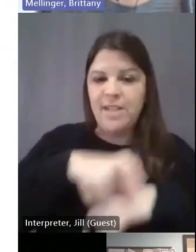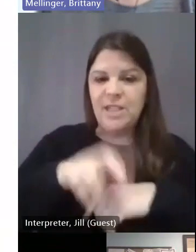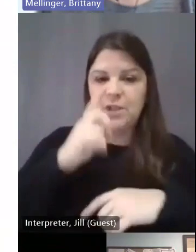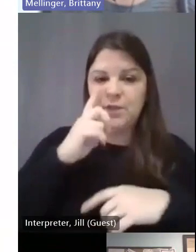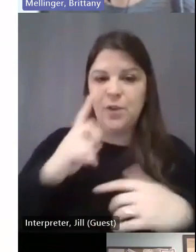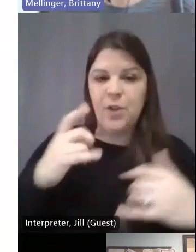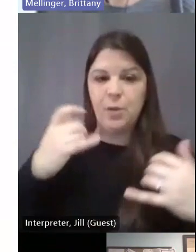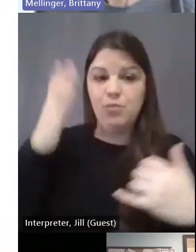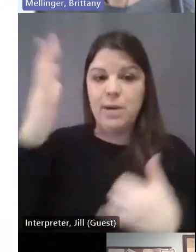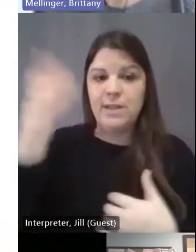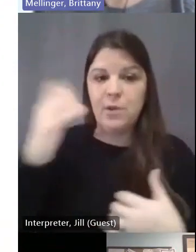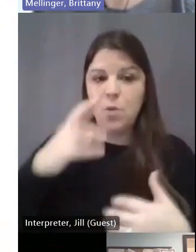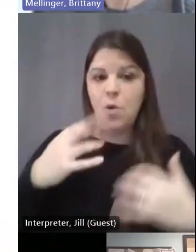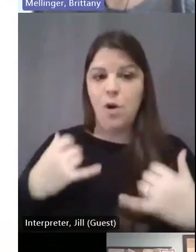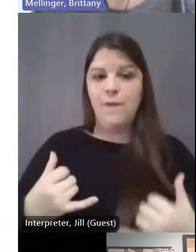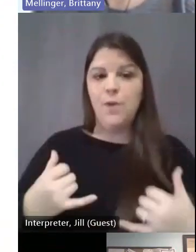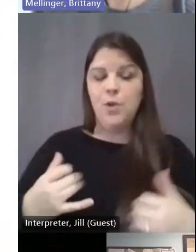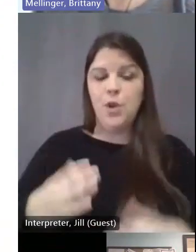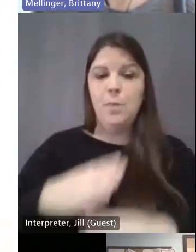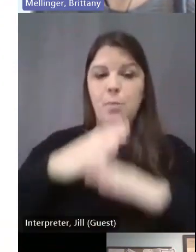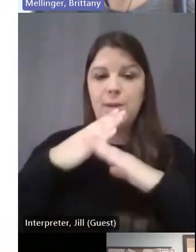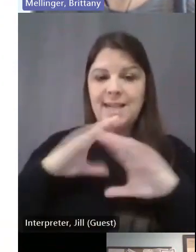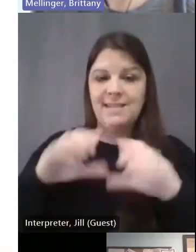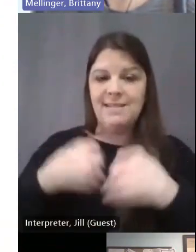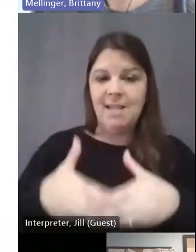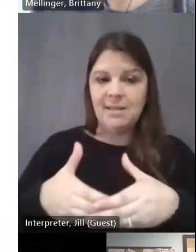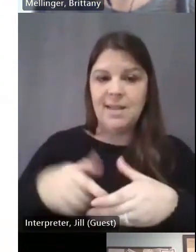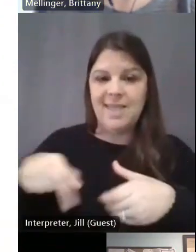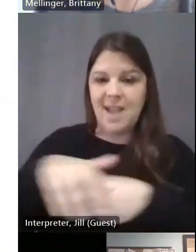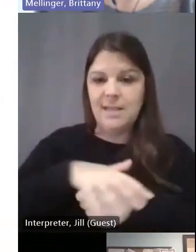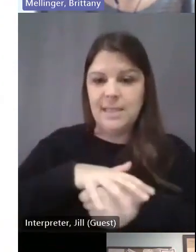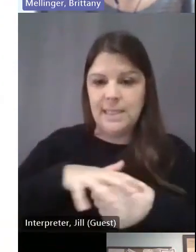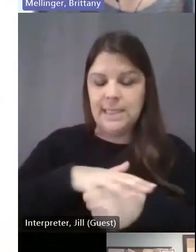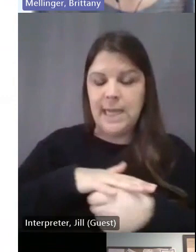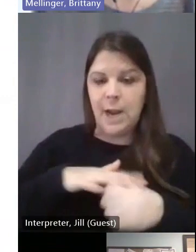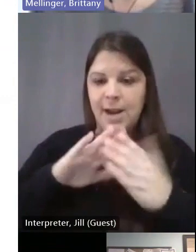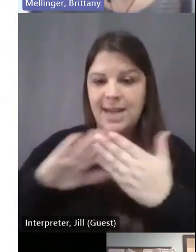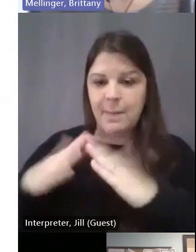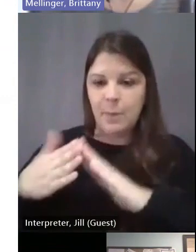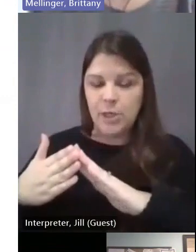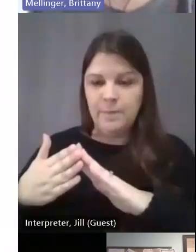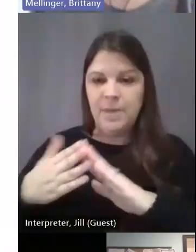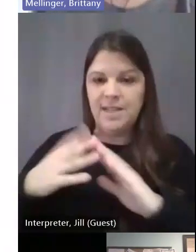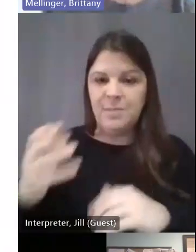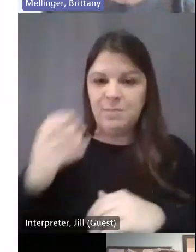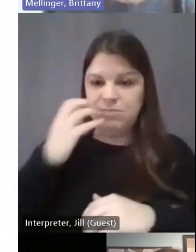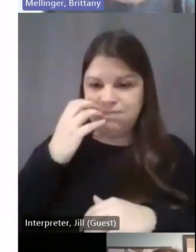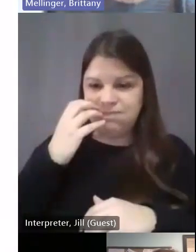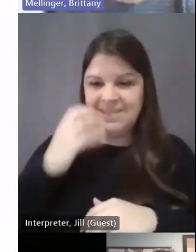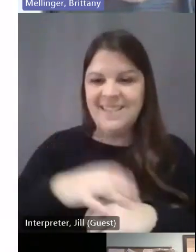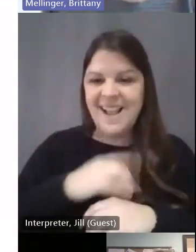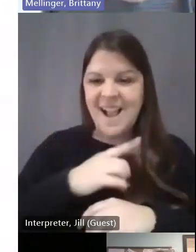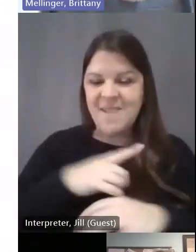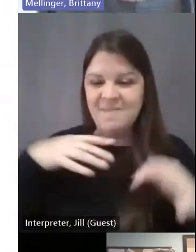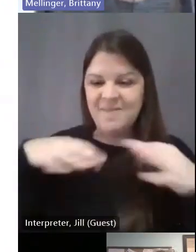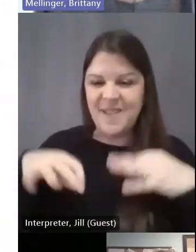the present or future protected class composition of the neighborhood. Now it's kind of wonky, right? A kind of wordy